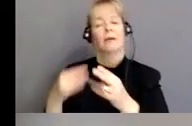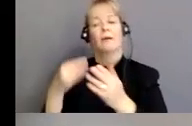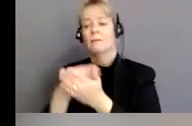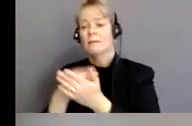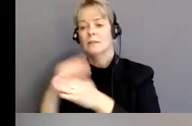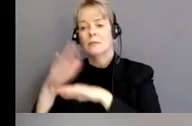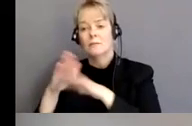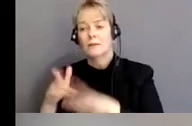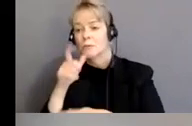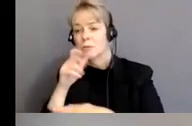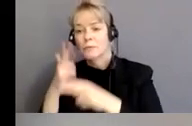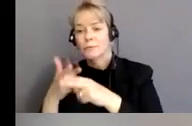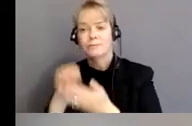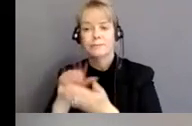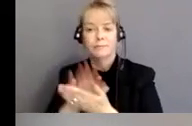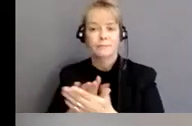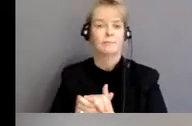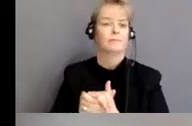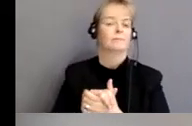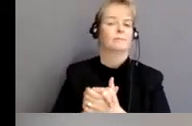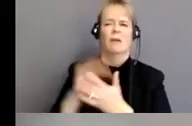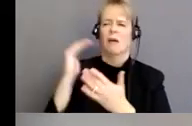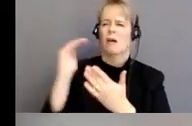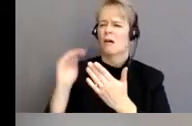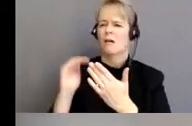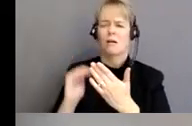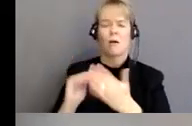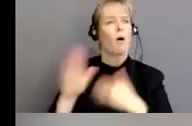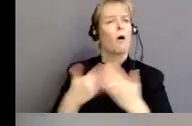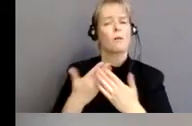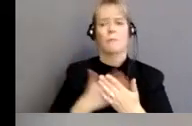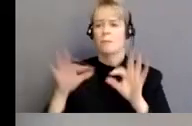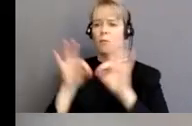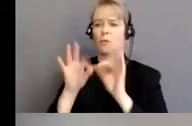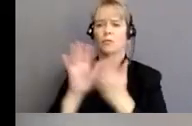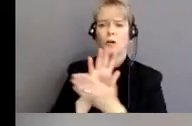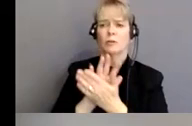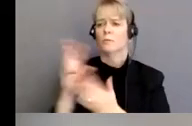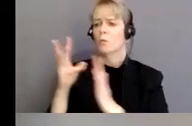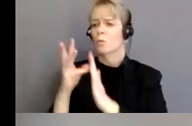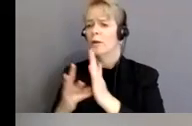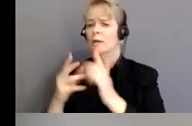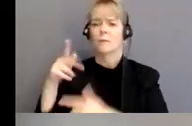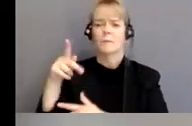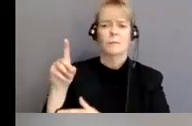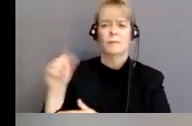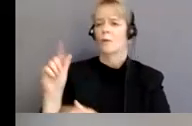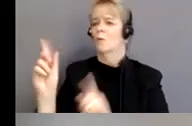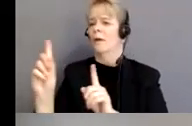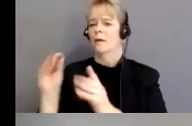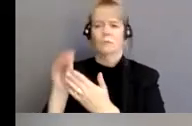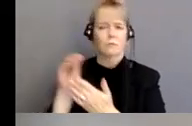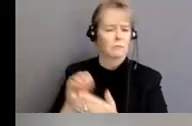professionals, all those important documents that you have and where they're located, all the passwords for your social media